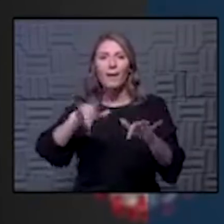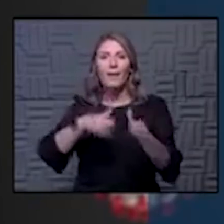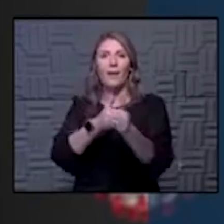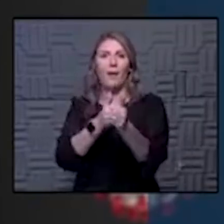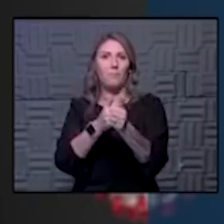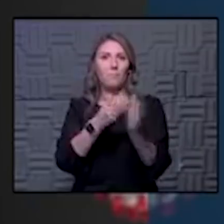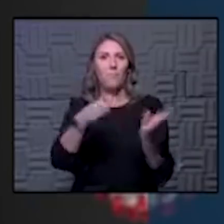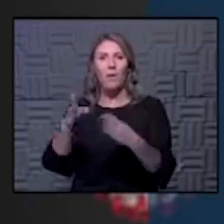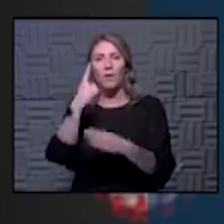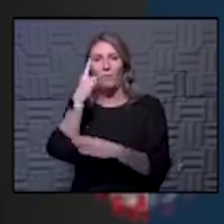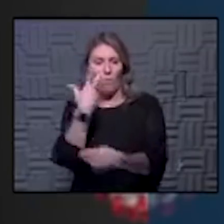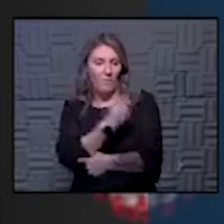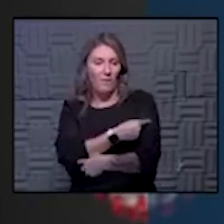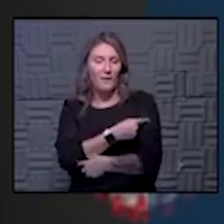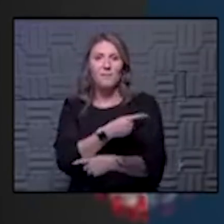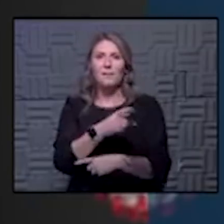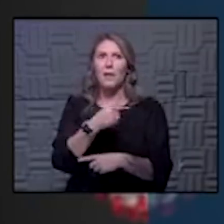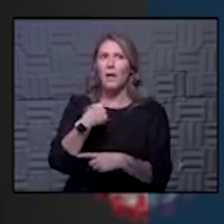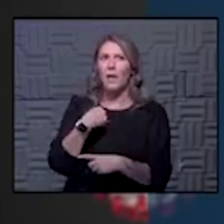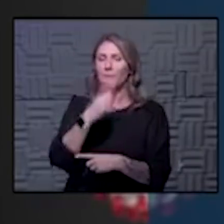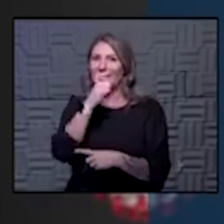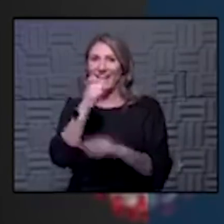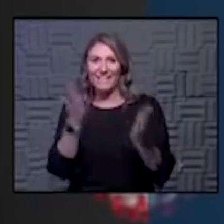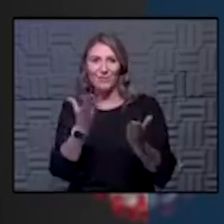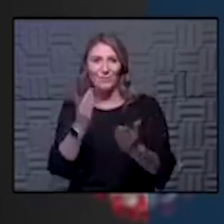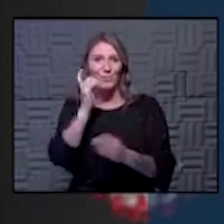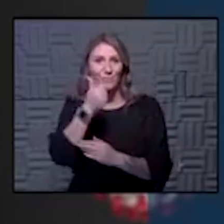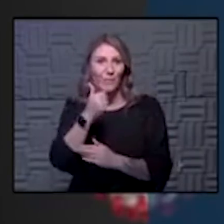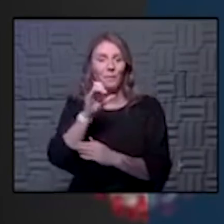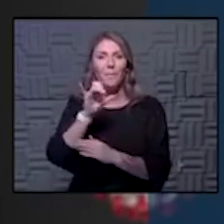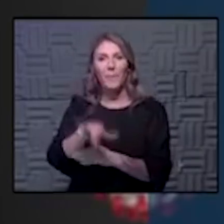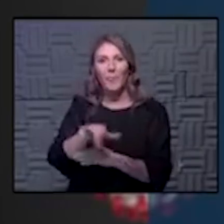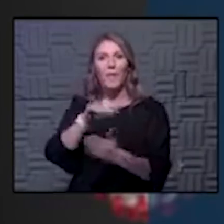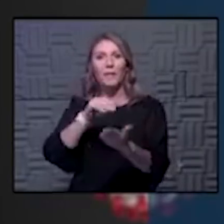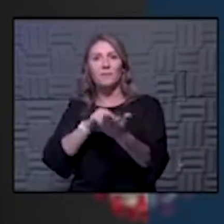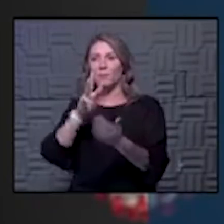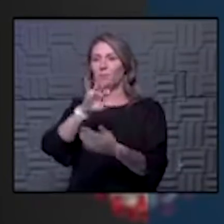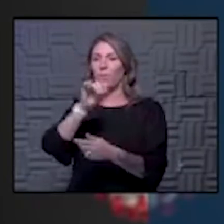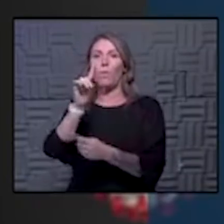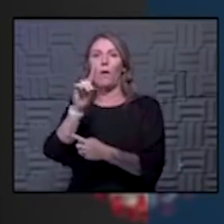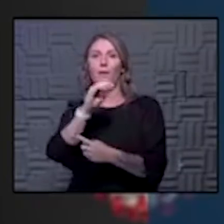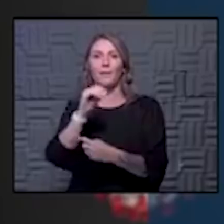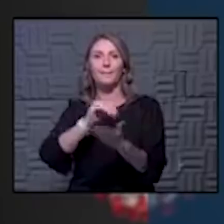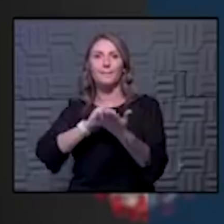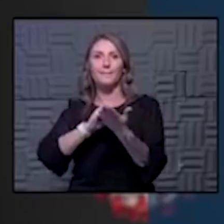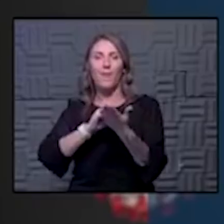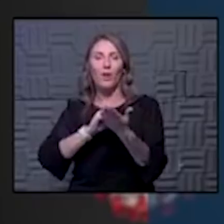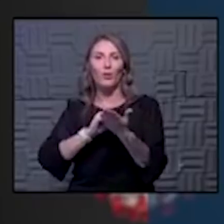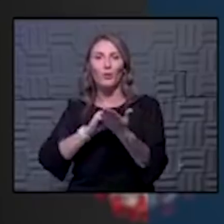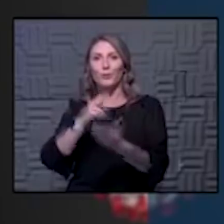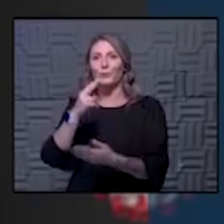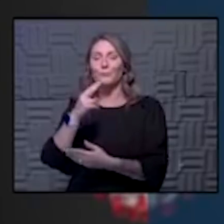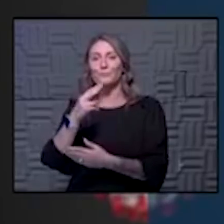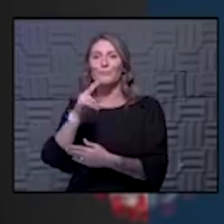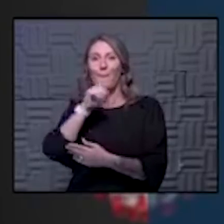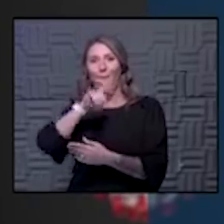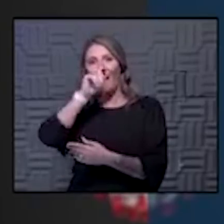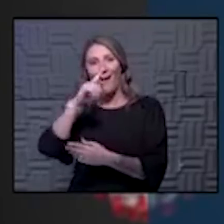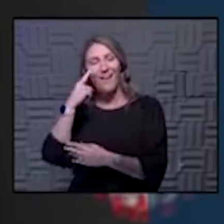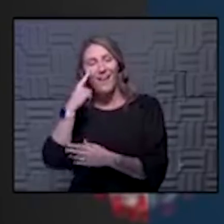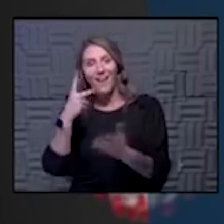vaccine. I think I will not be here tomorrow. That will be Dr. Wild, Dr. Hawkeye. I will be doing